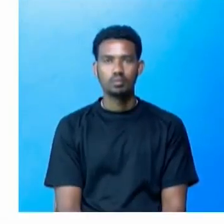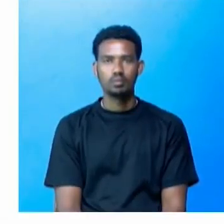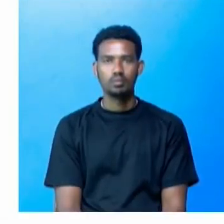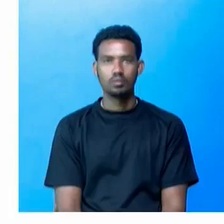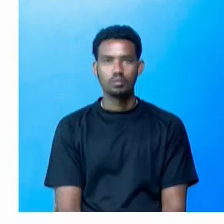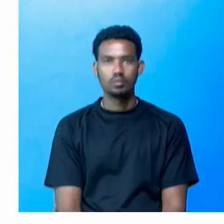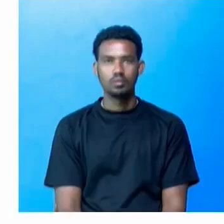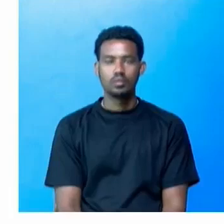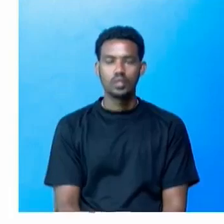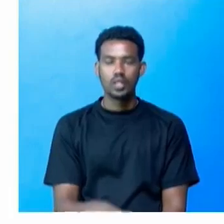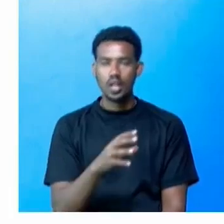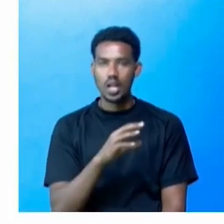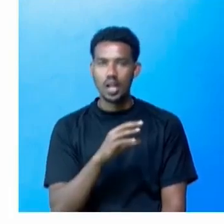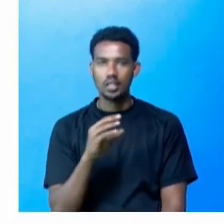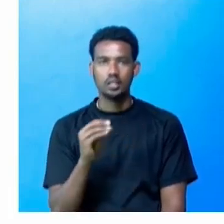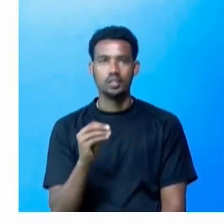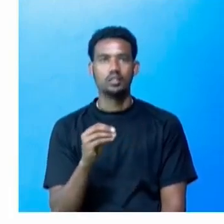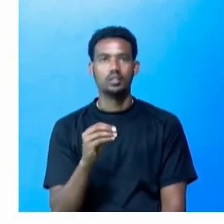Also,